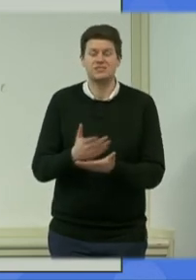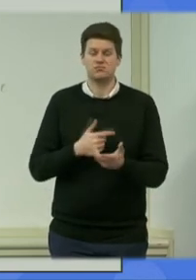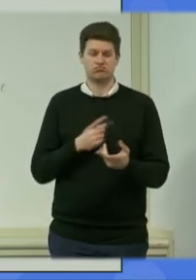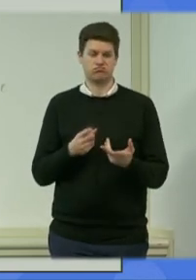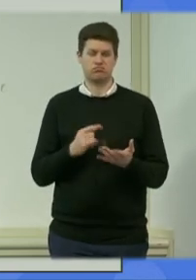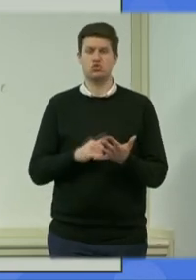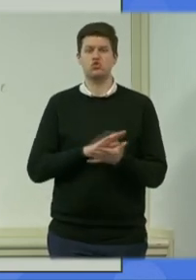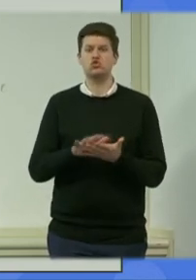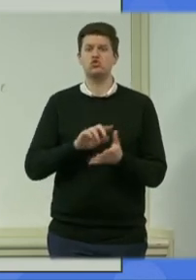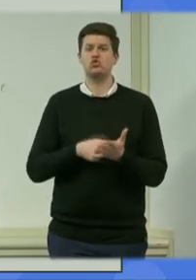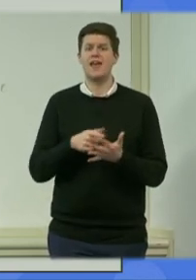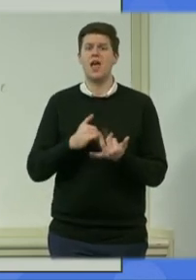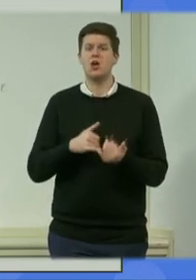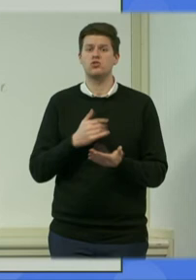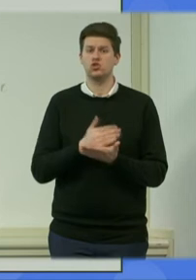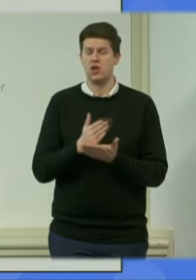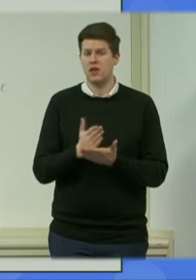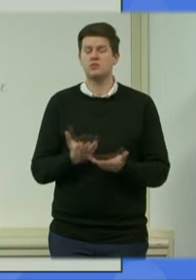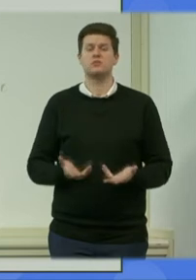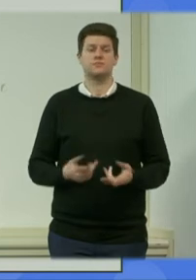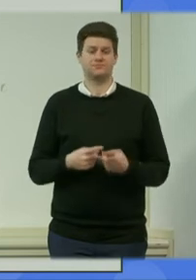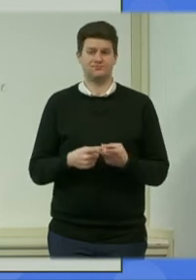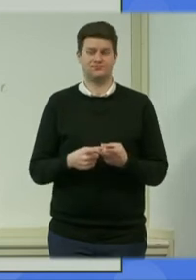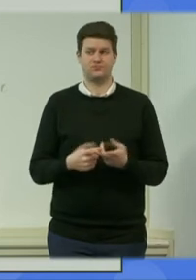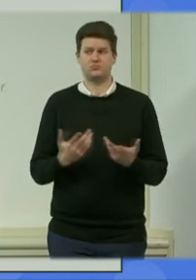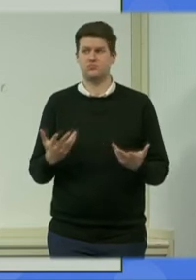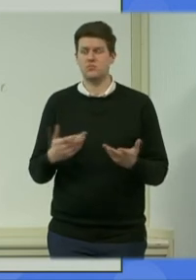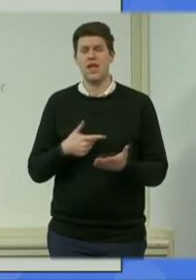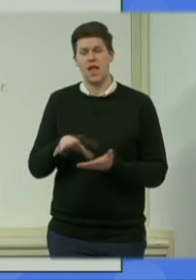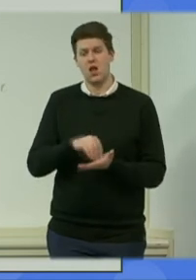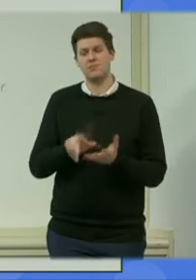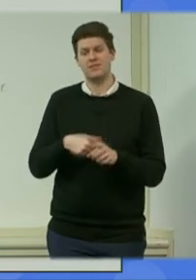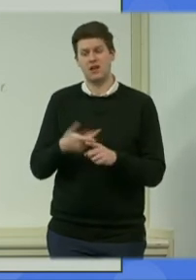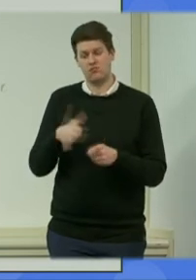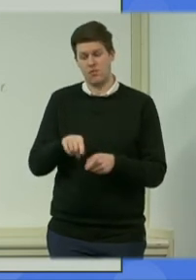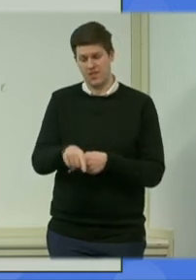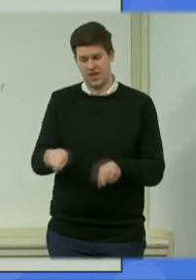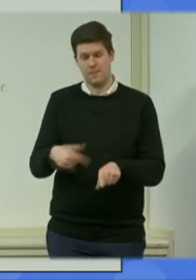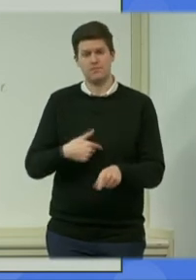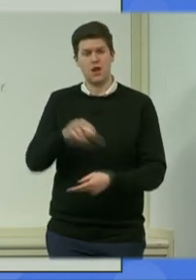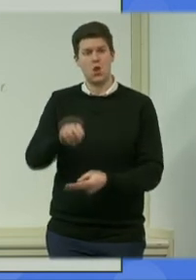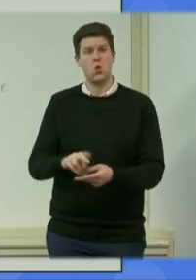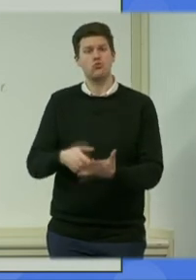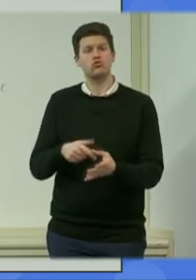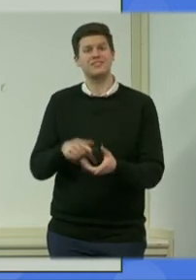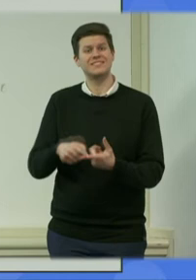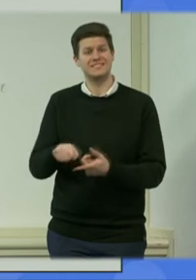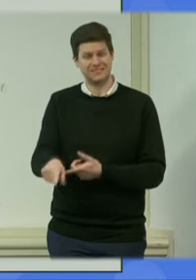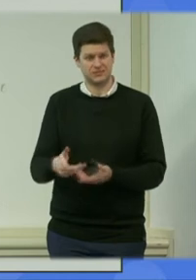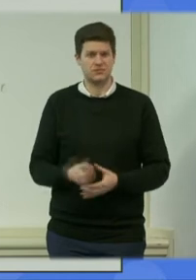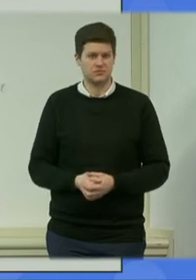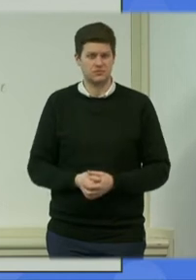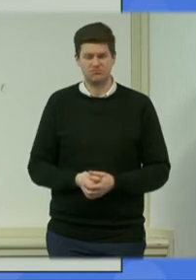you have, income from those sources are taxed at a much lower rate than income from earnings, which doesn't seem at all